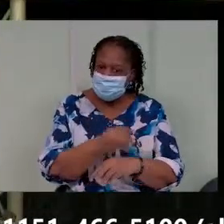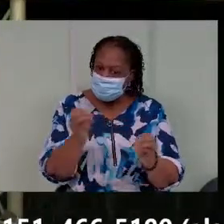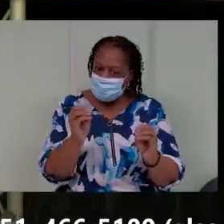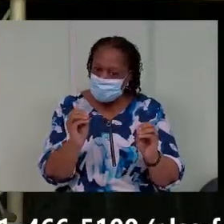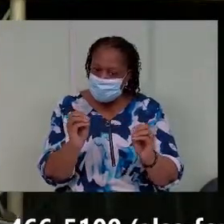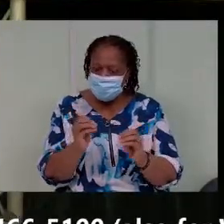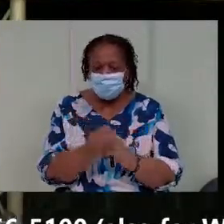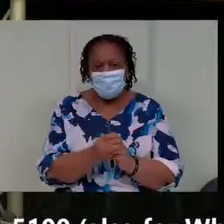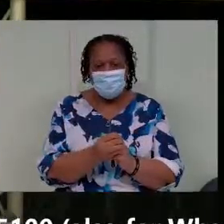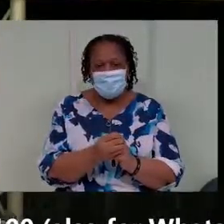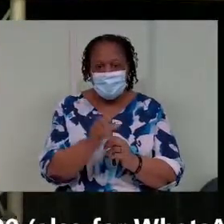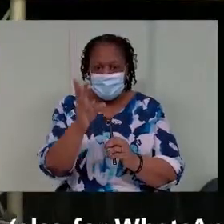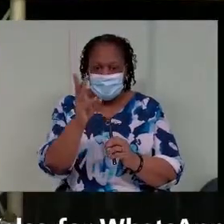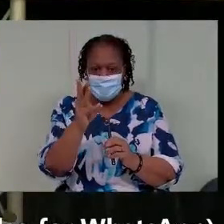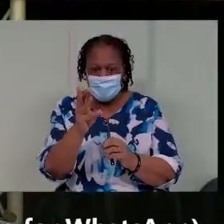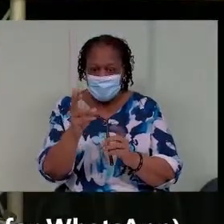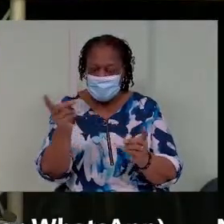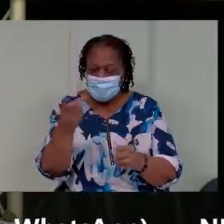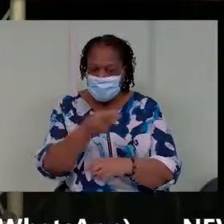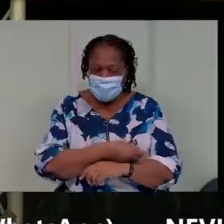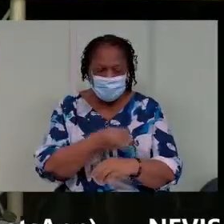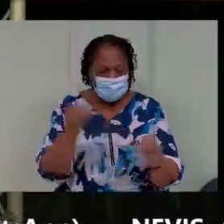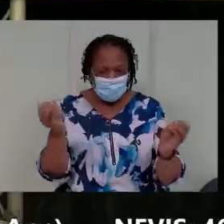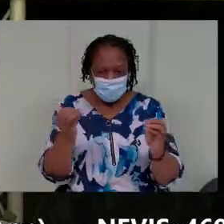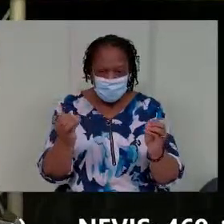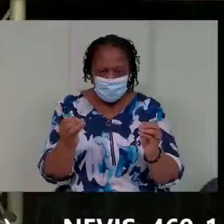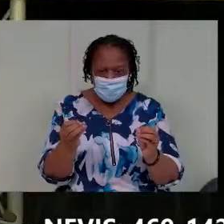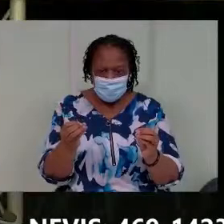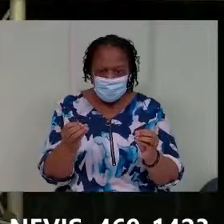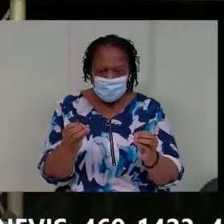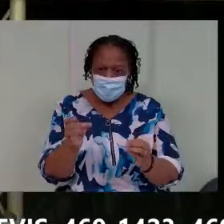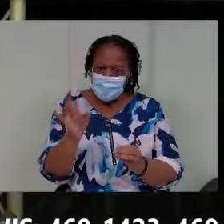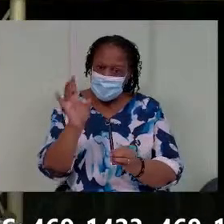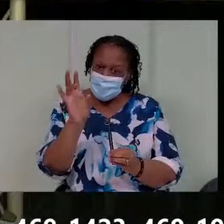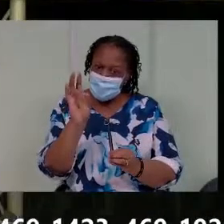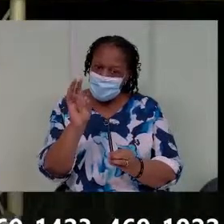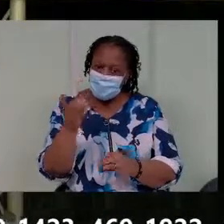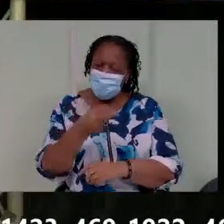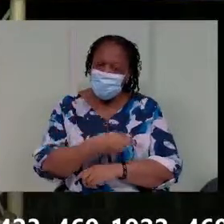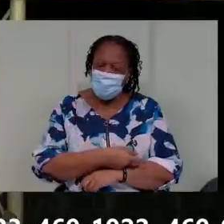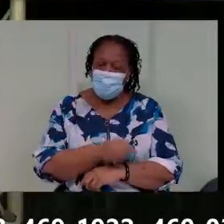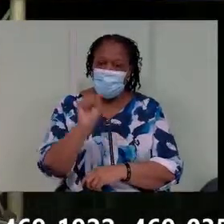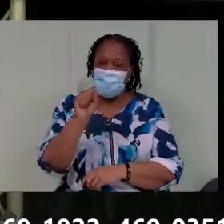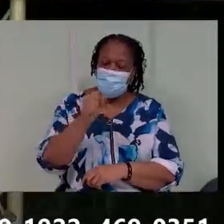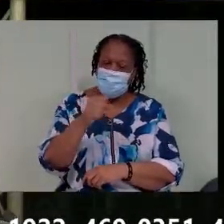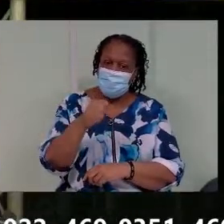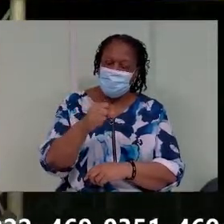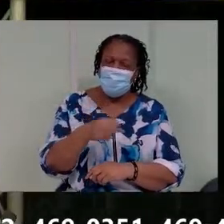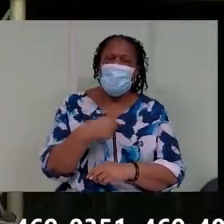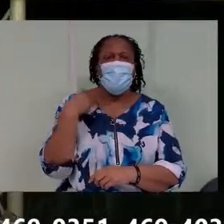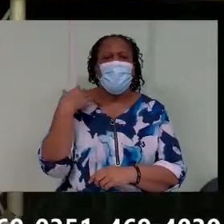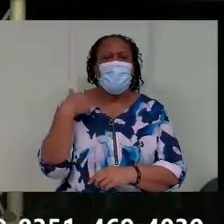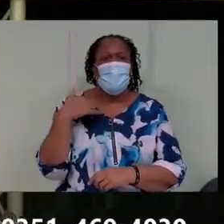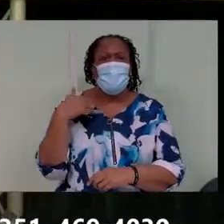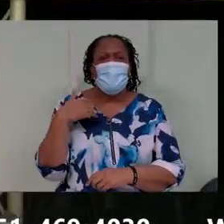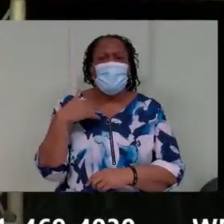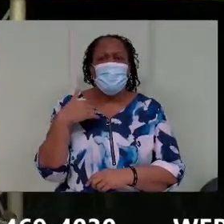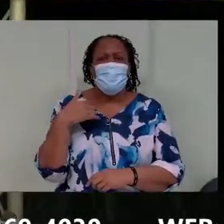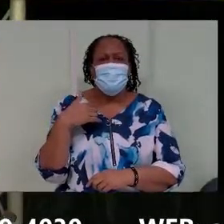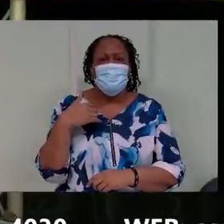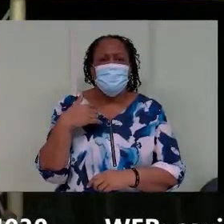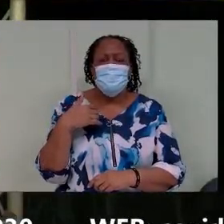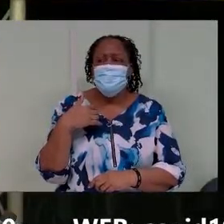if this can be changed, and if we were to shorten the period of quarantine, how